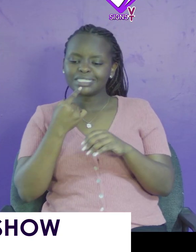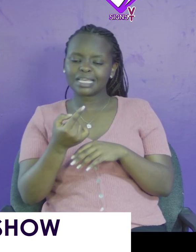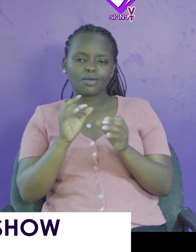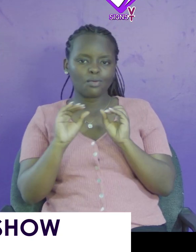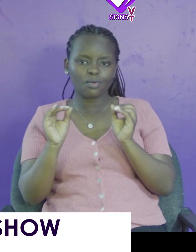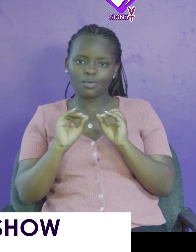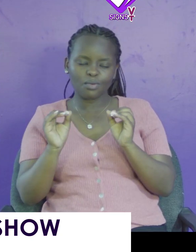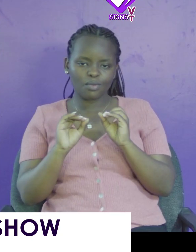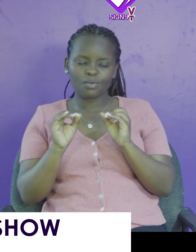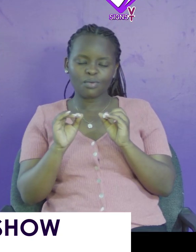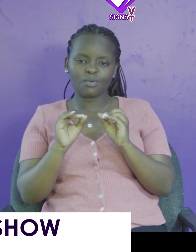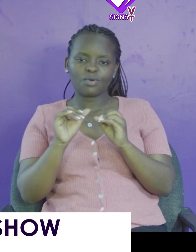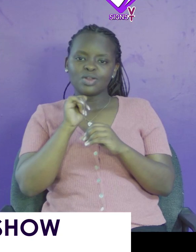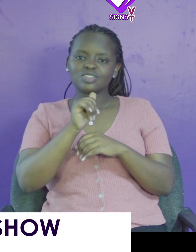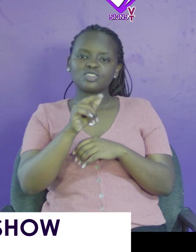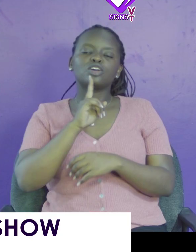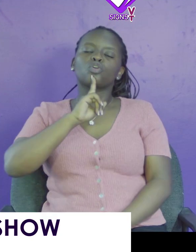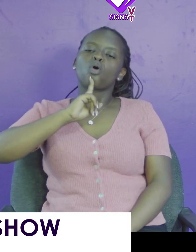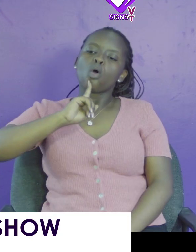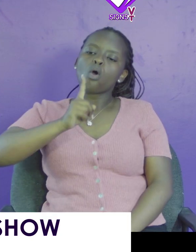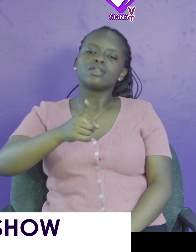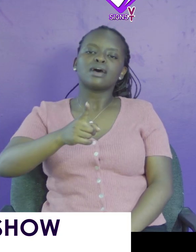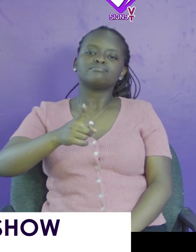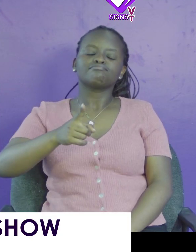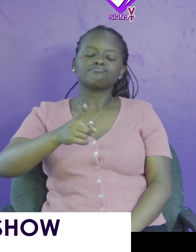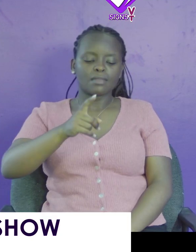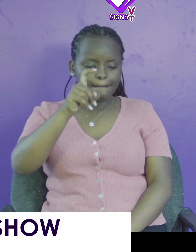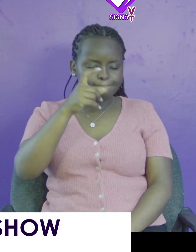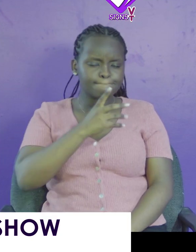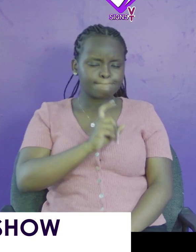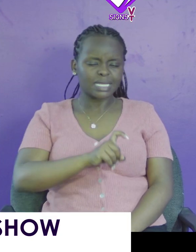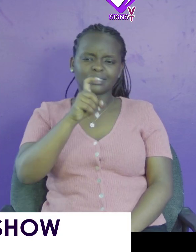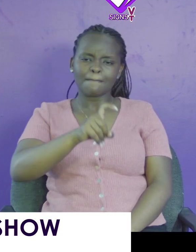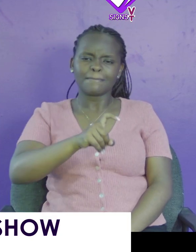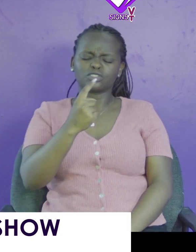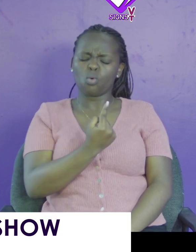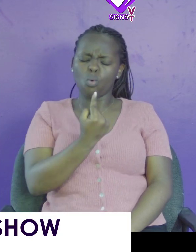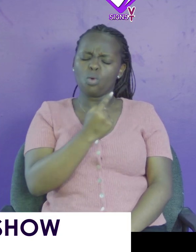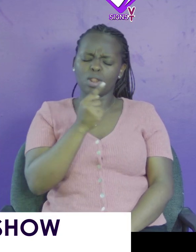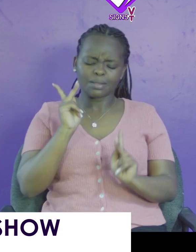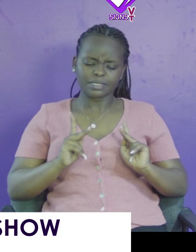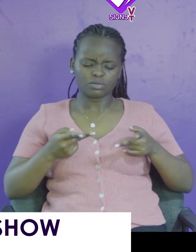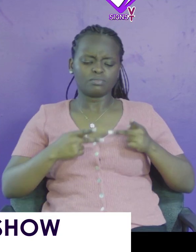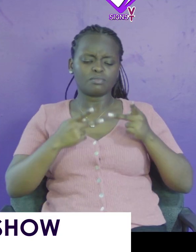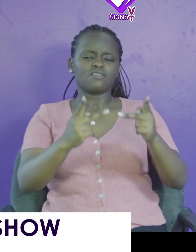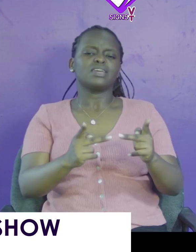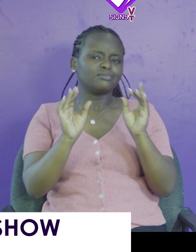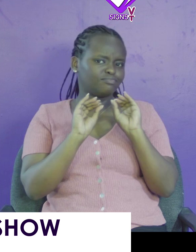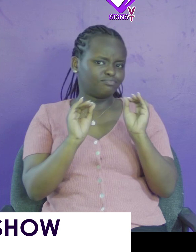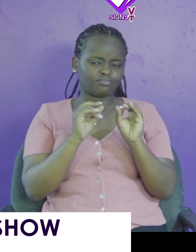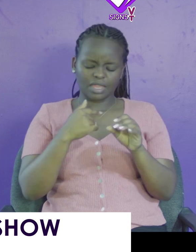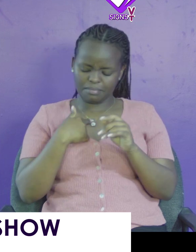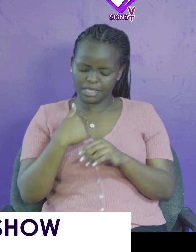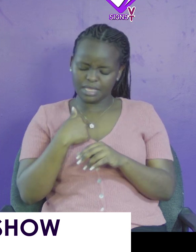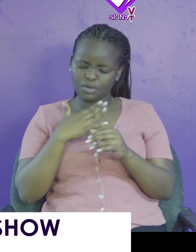actually say, it is not a command that man is supposed to be the only one to provide. Let me ask you a